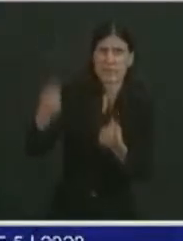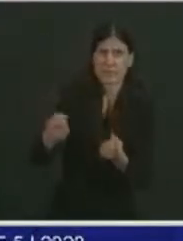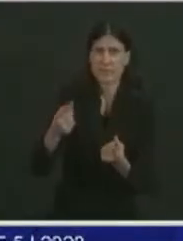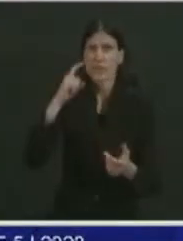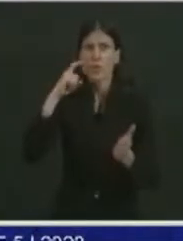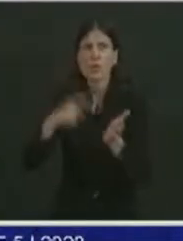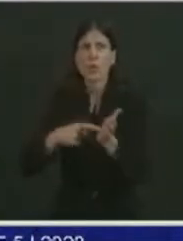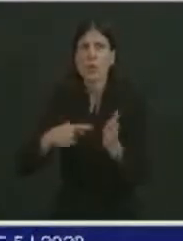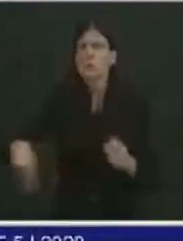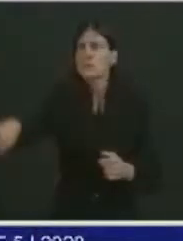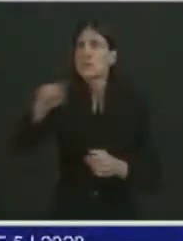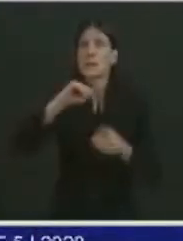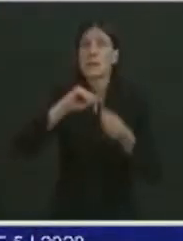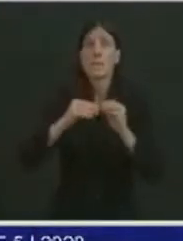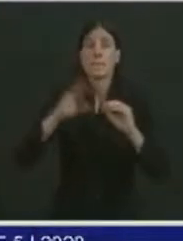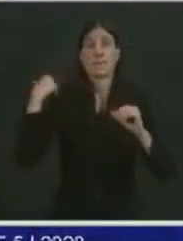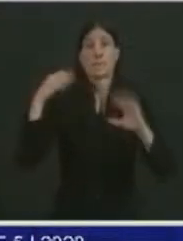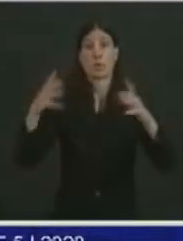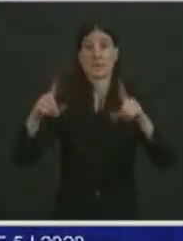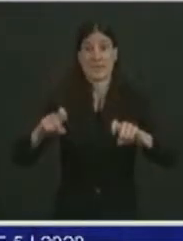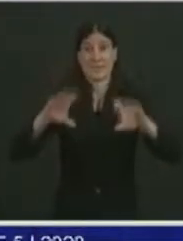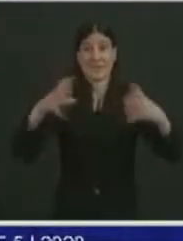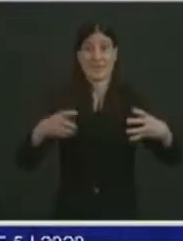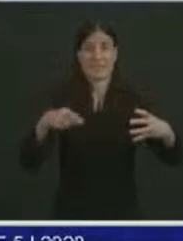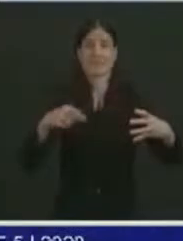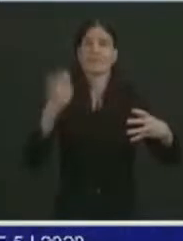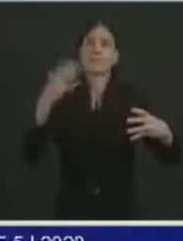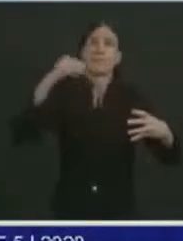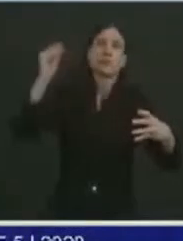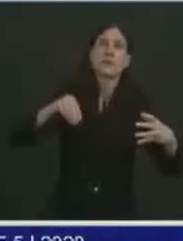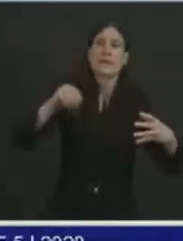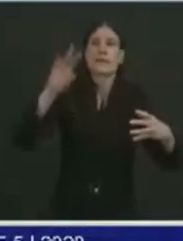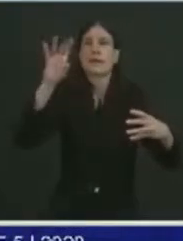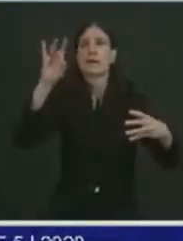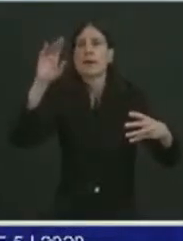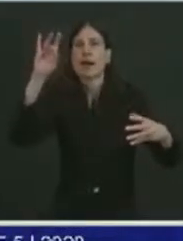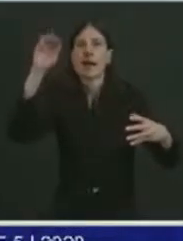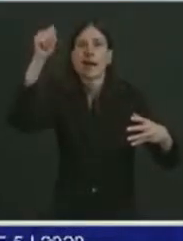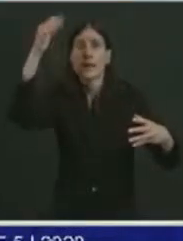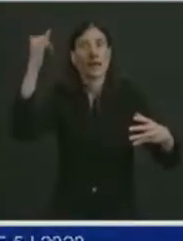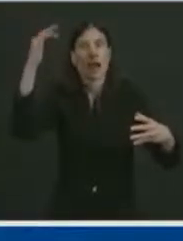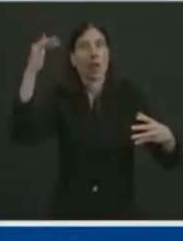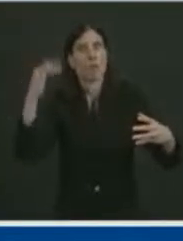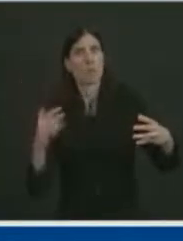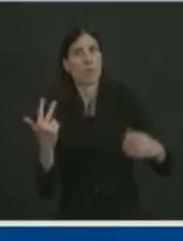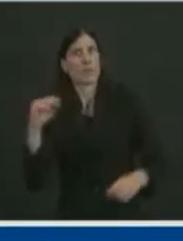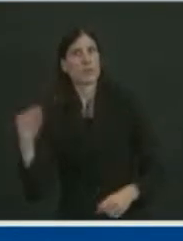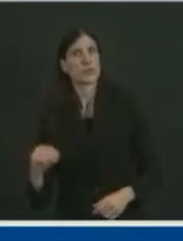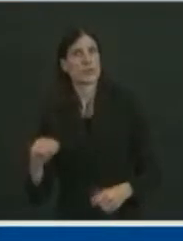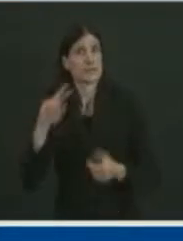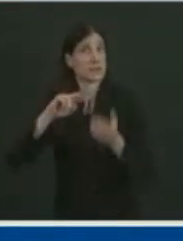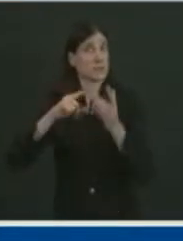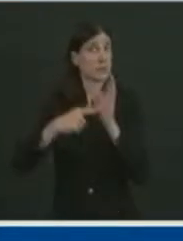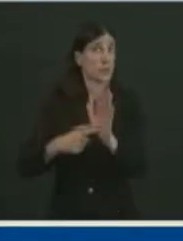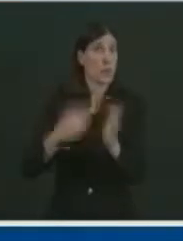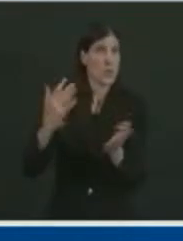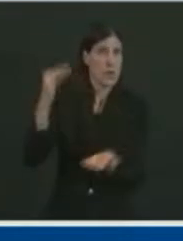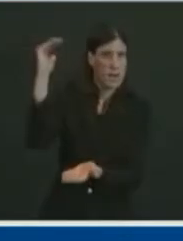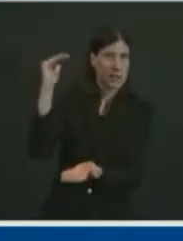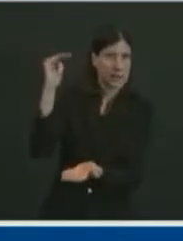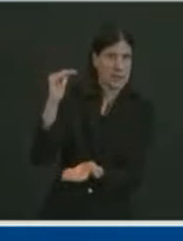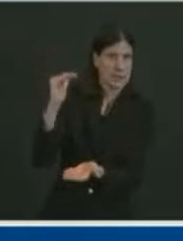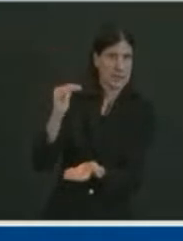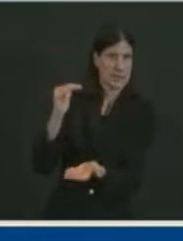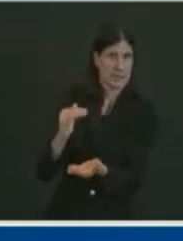3%. We are reporting today another 113 new cases, and very sadly, another